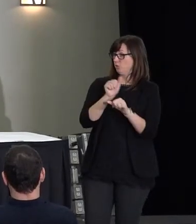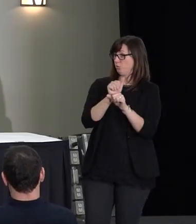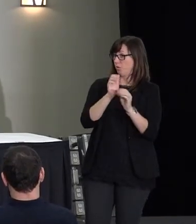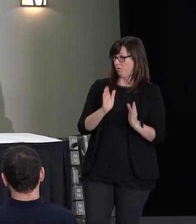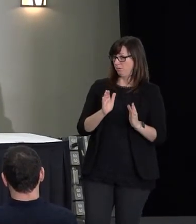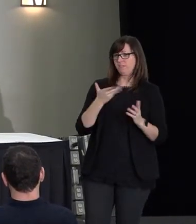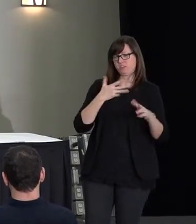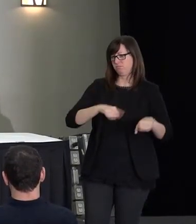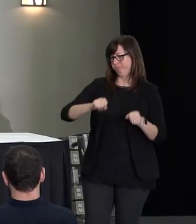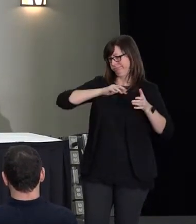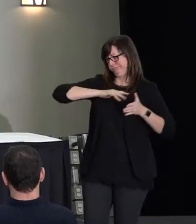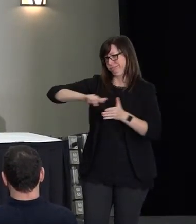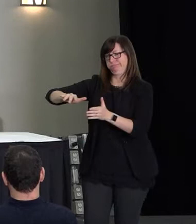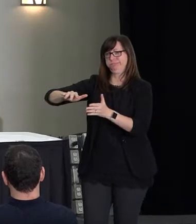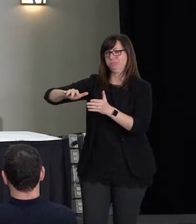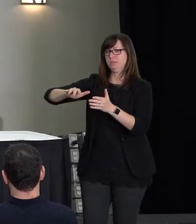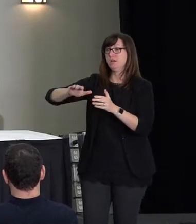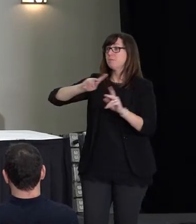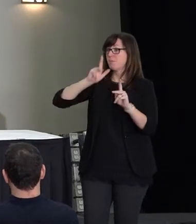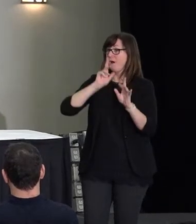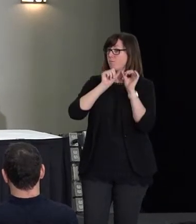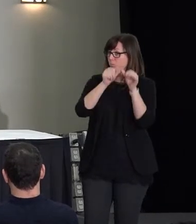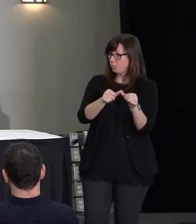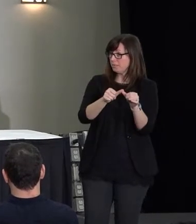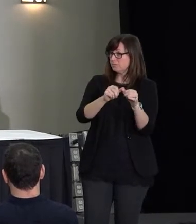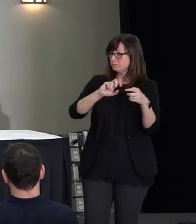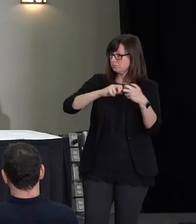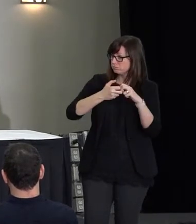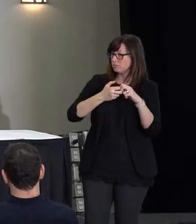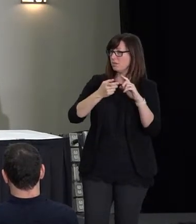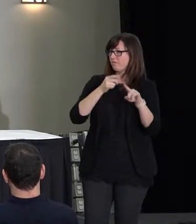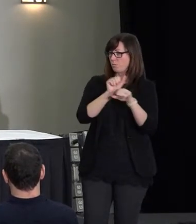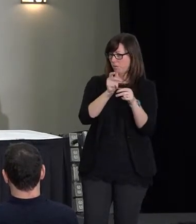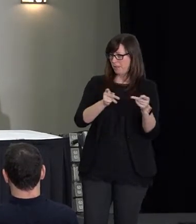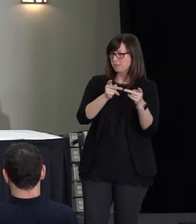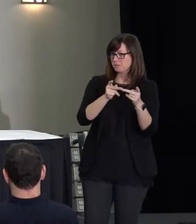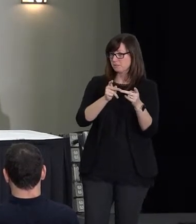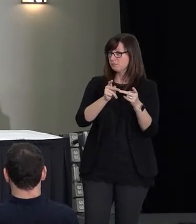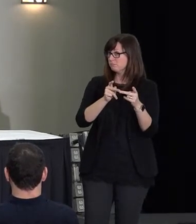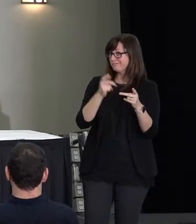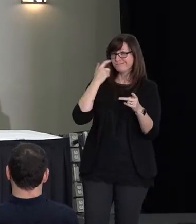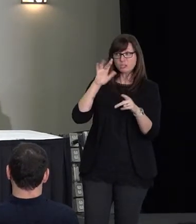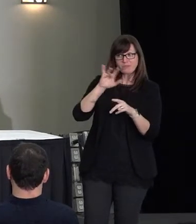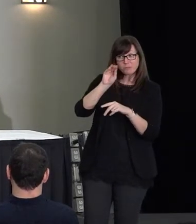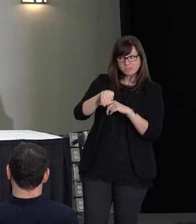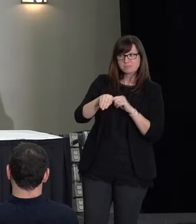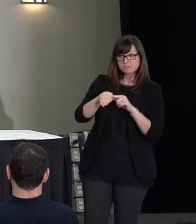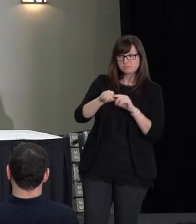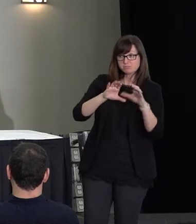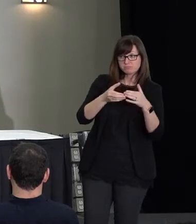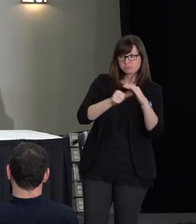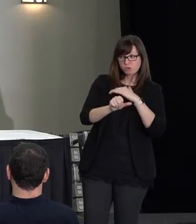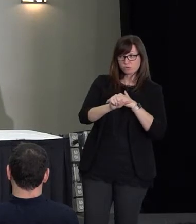and folks with a permanent impairment from a workplace injury, of course, we heard this morning 25% of us are in that